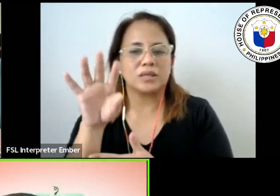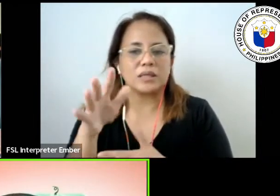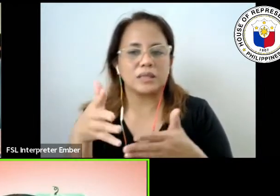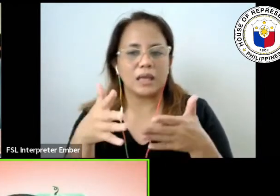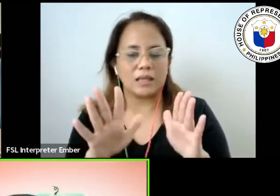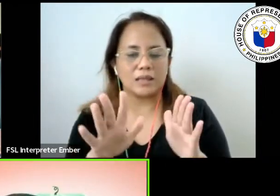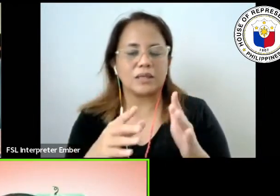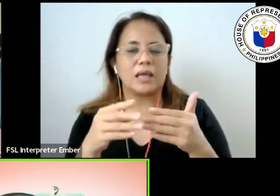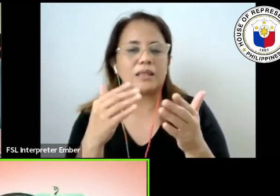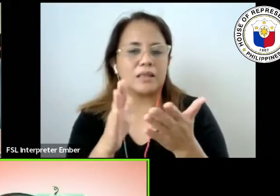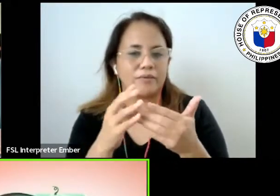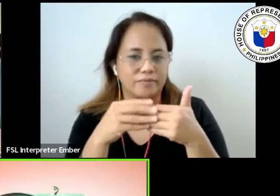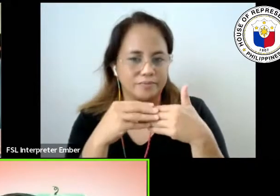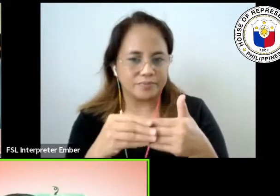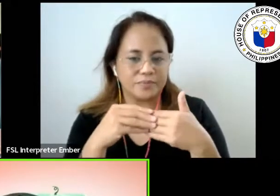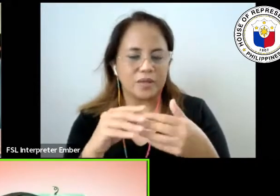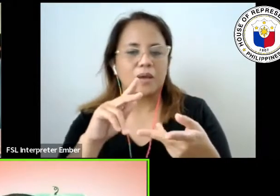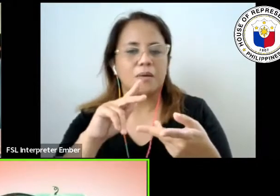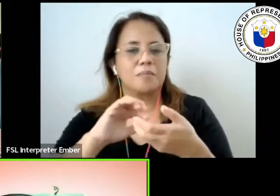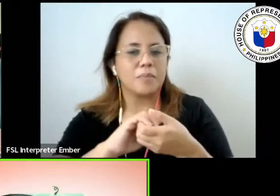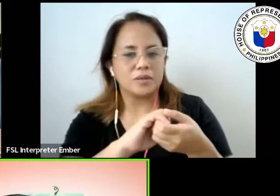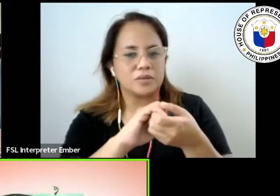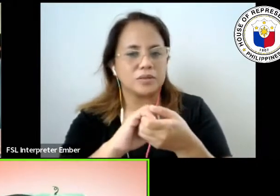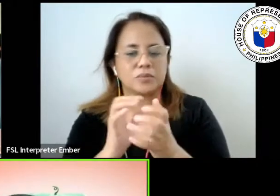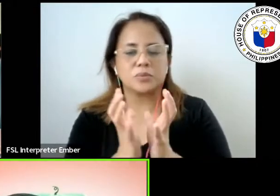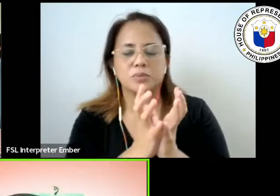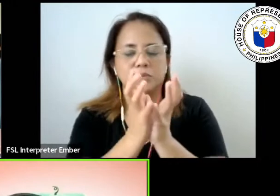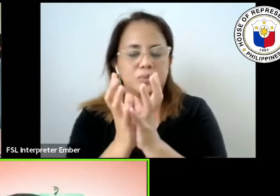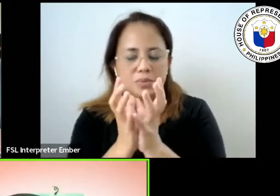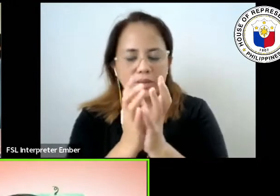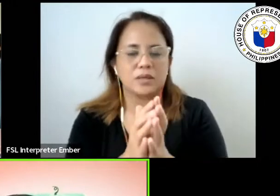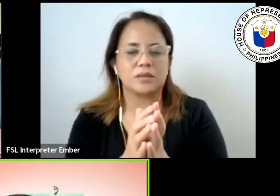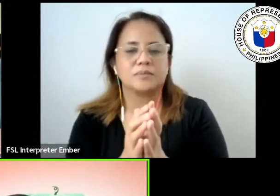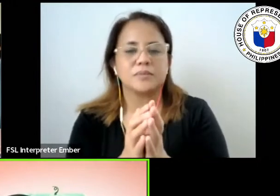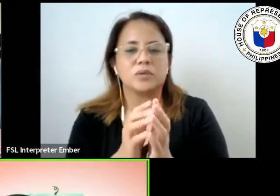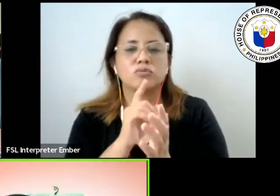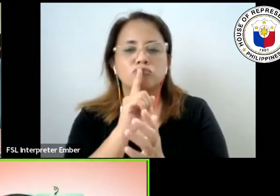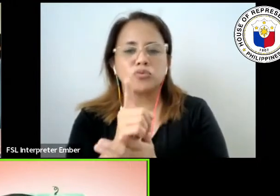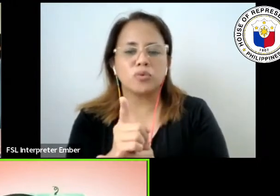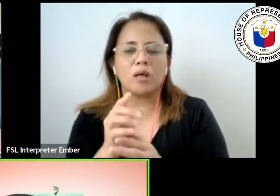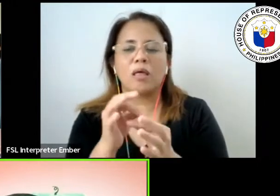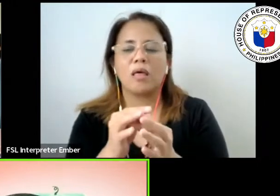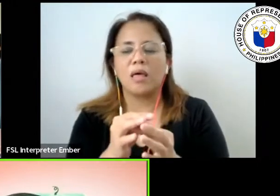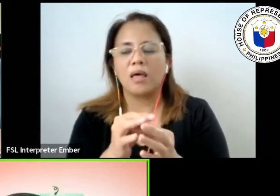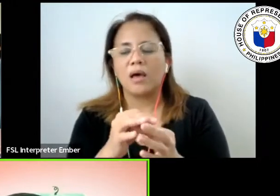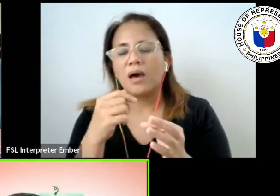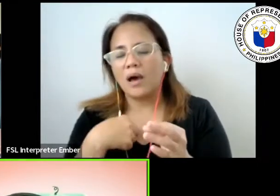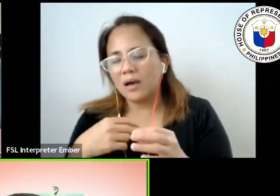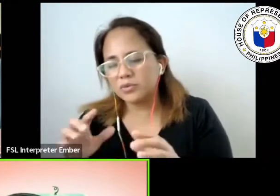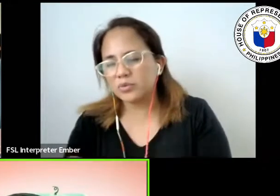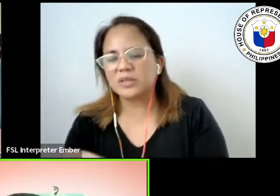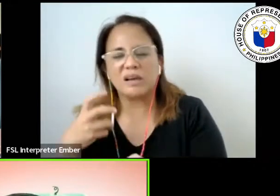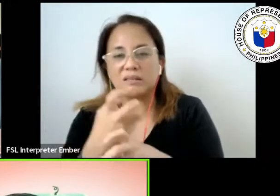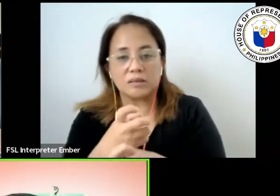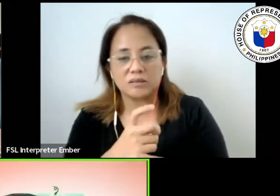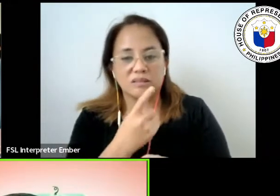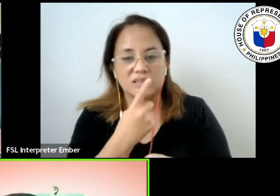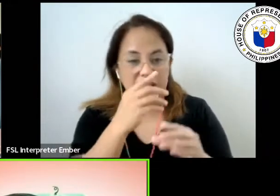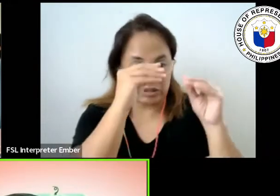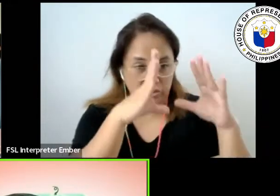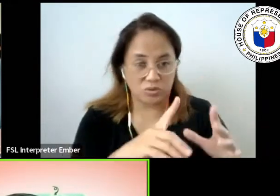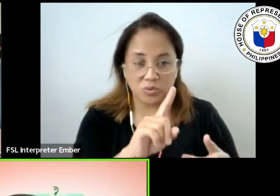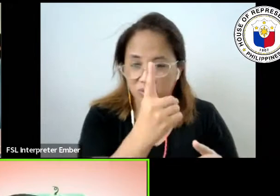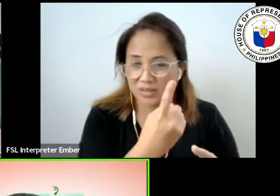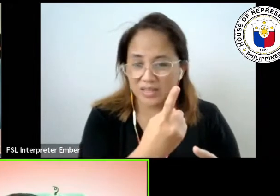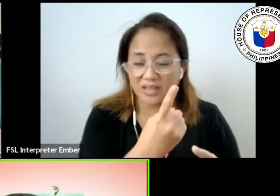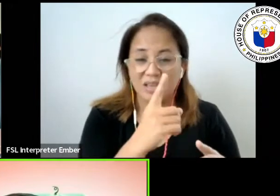enough flexibility in partnership with the communities. So it's really takes a village to raise a child. So hindi lang po mga teachers